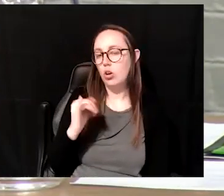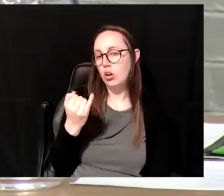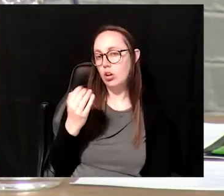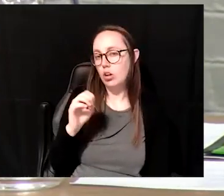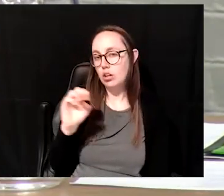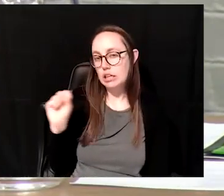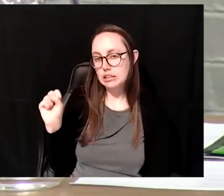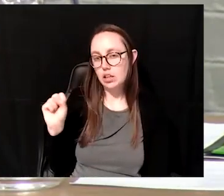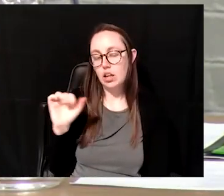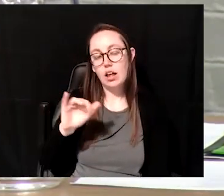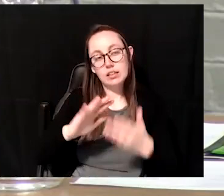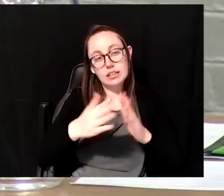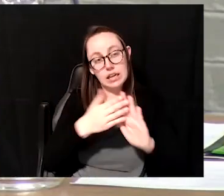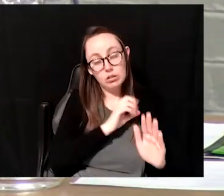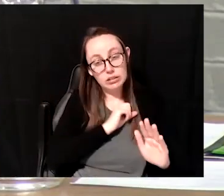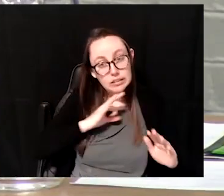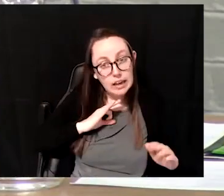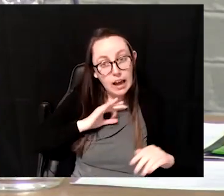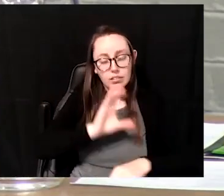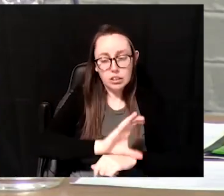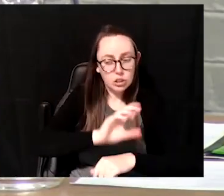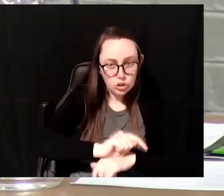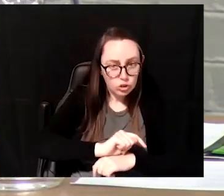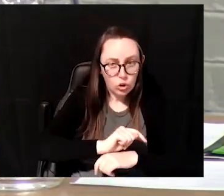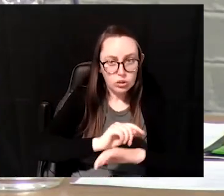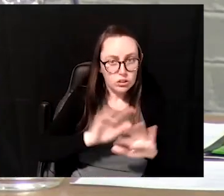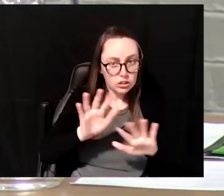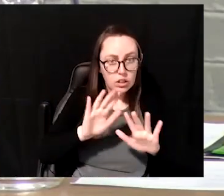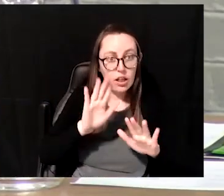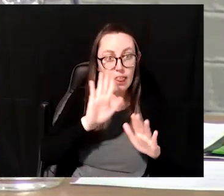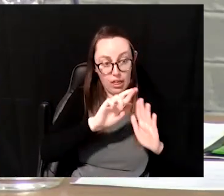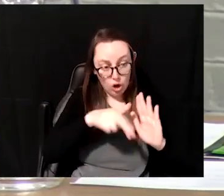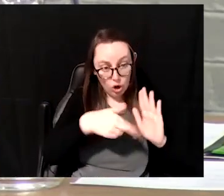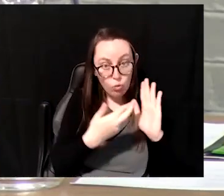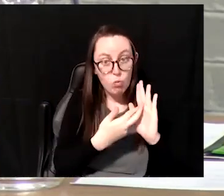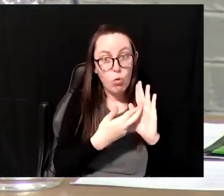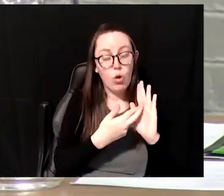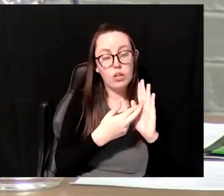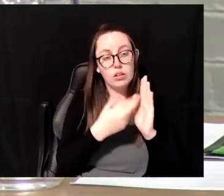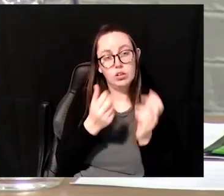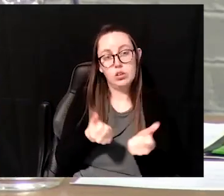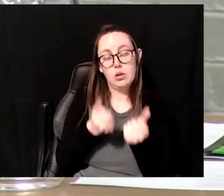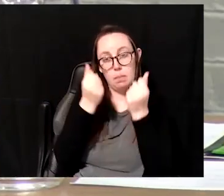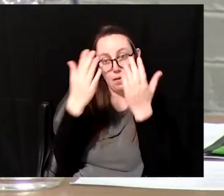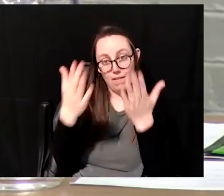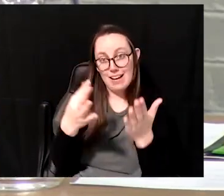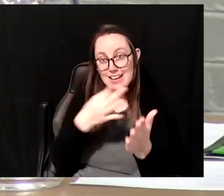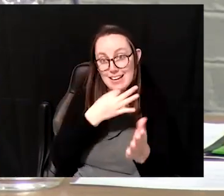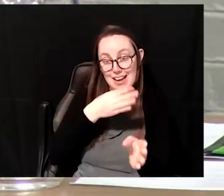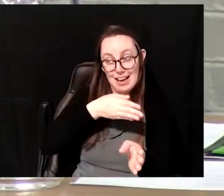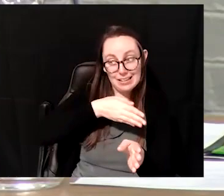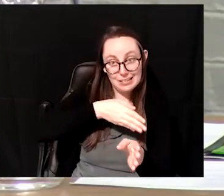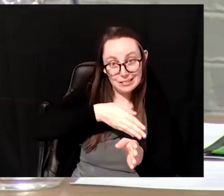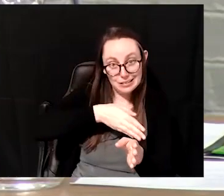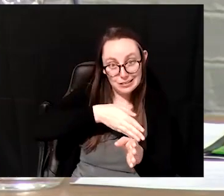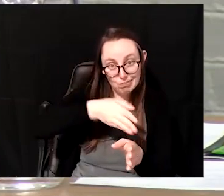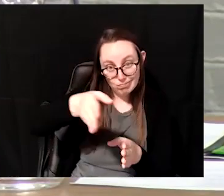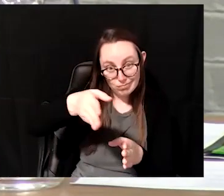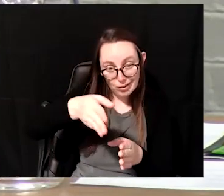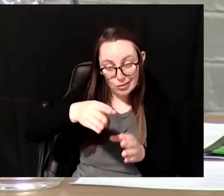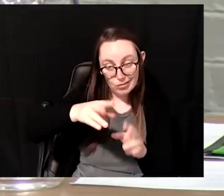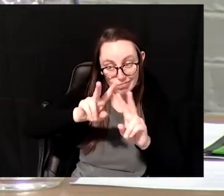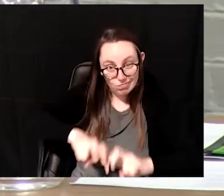on reviewing the community safety fund initiatives that are brought to the board and to